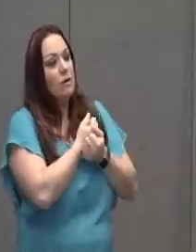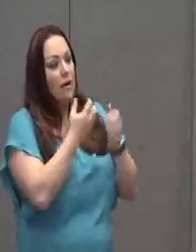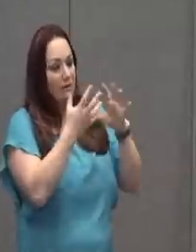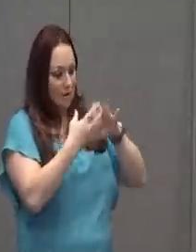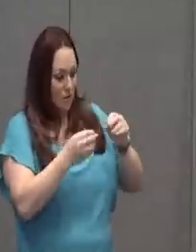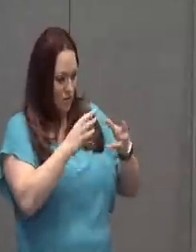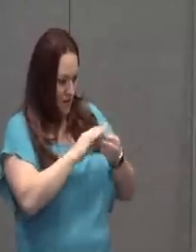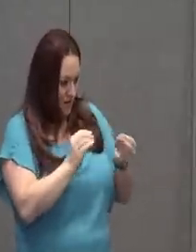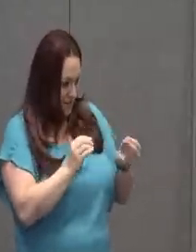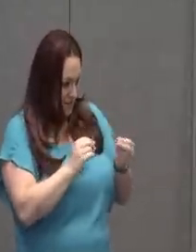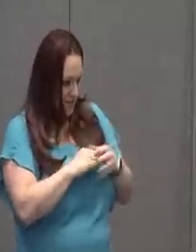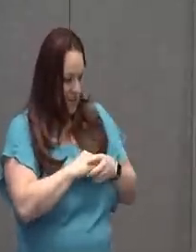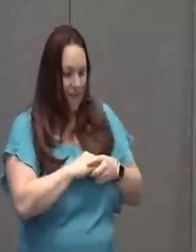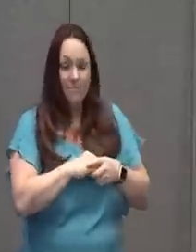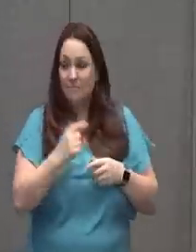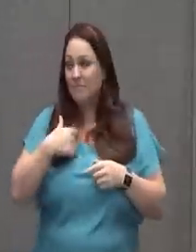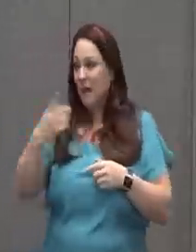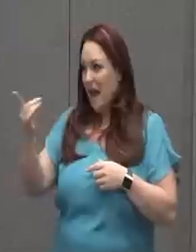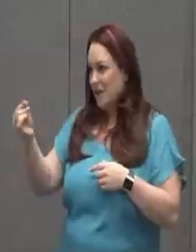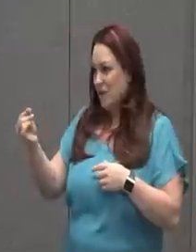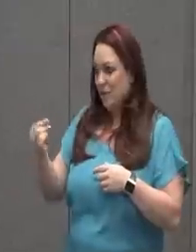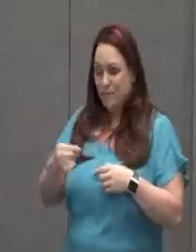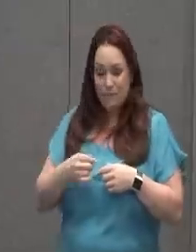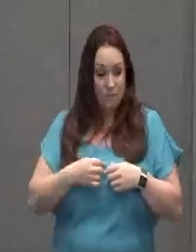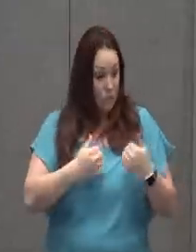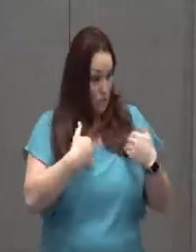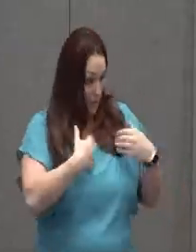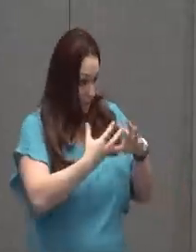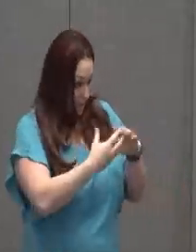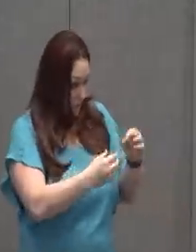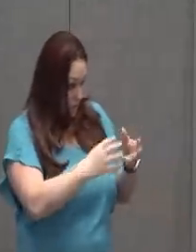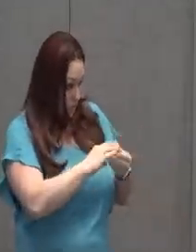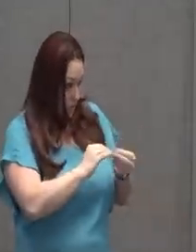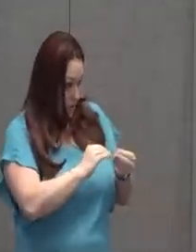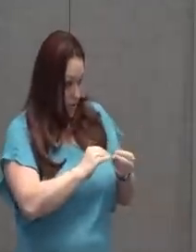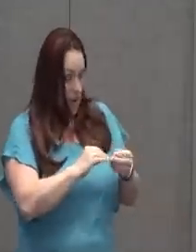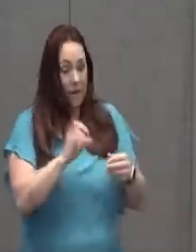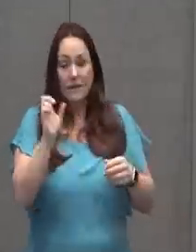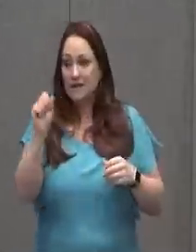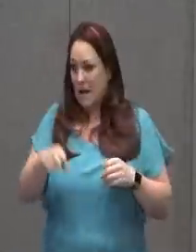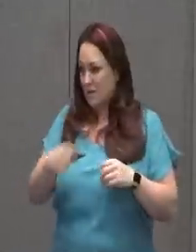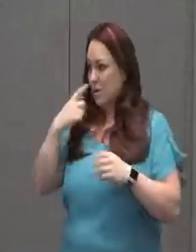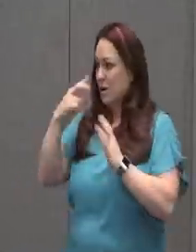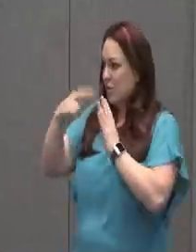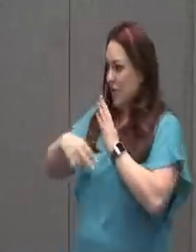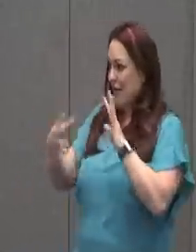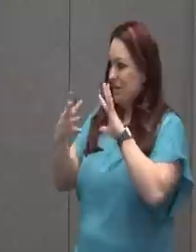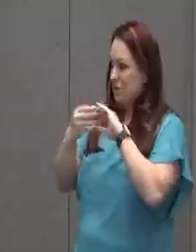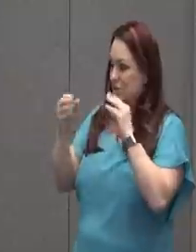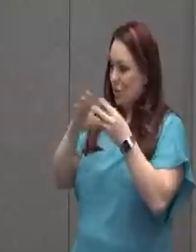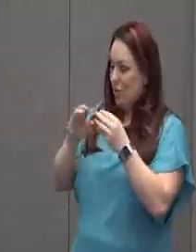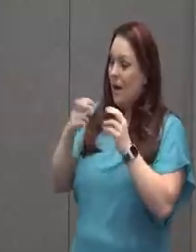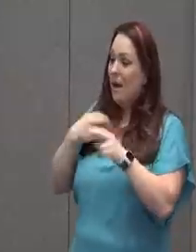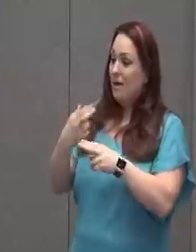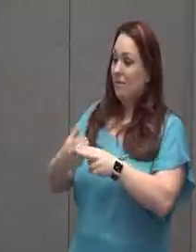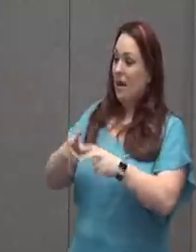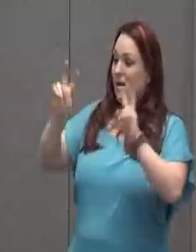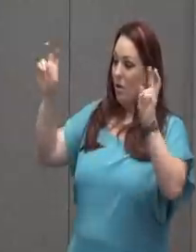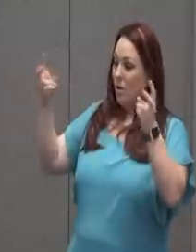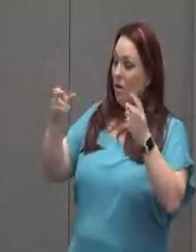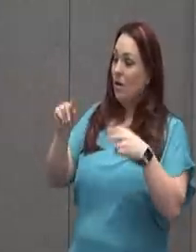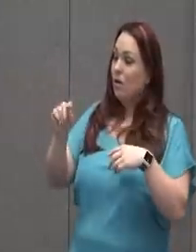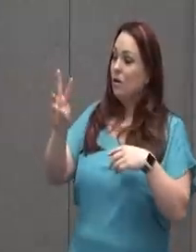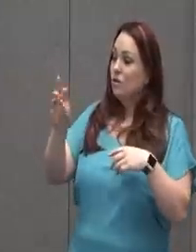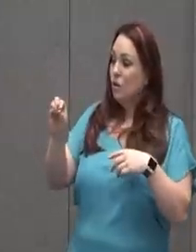story that you're going to We're going to read a story called Two Bad Ants. Oh. Have you heard of it? I have. Yes. Okay.